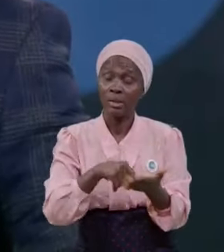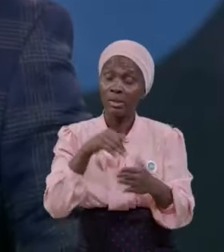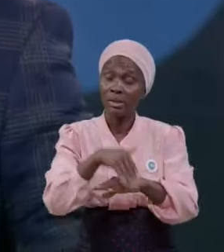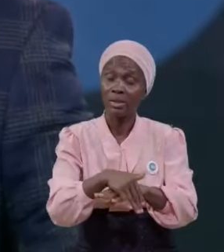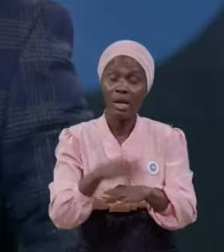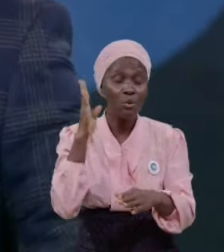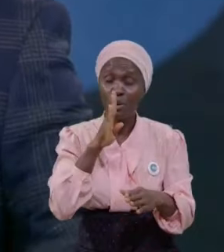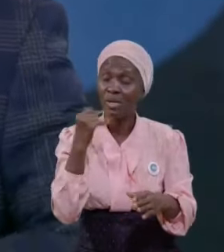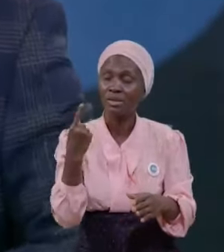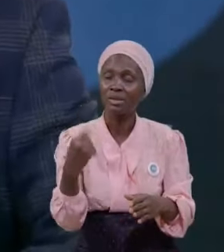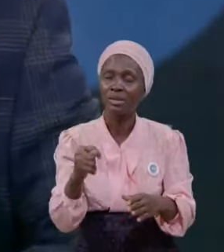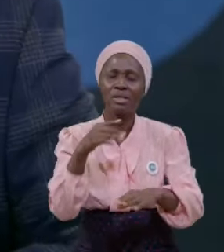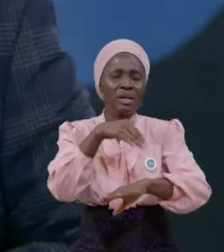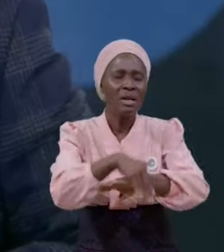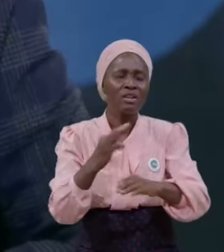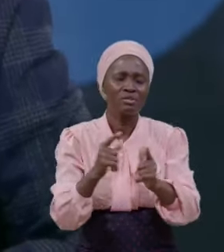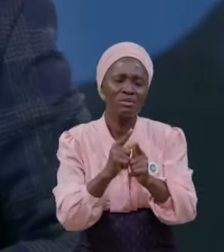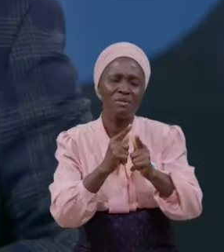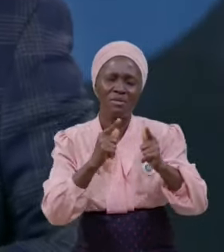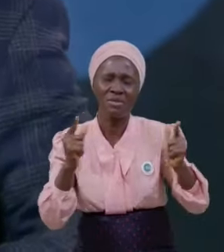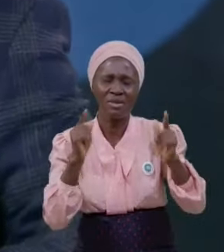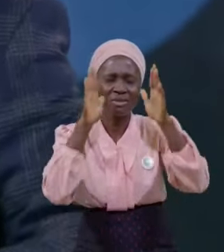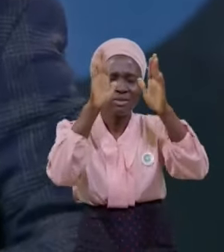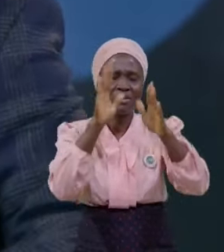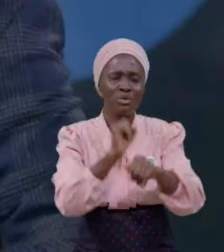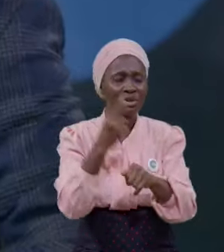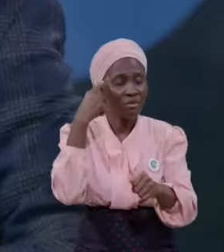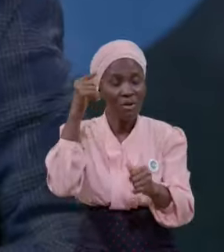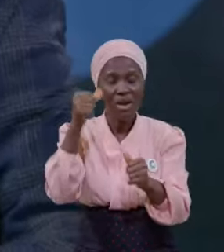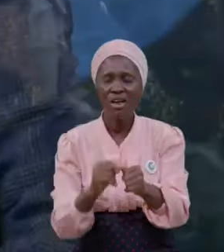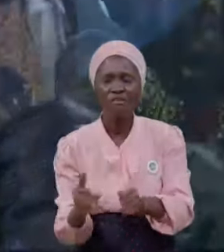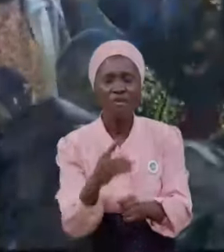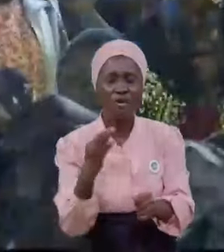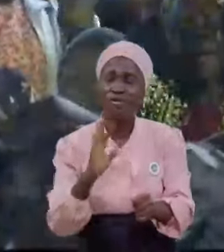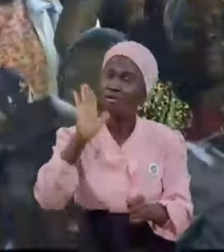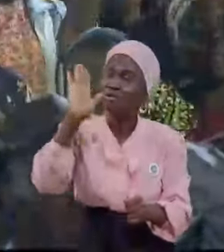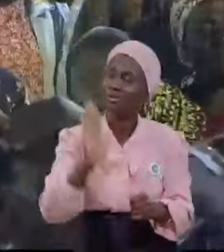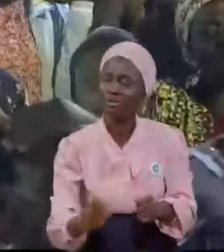miracle for every one of your children in Jesus' name.